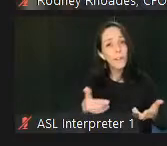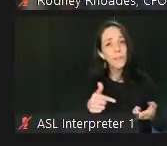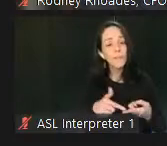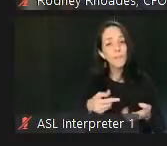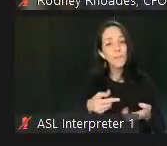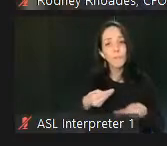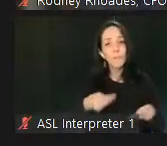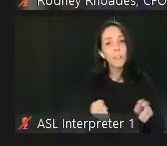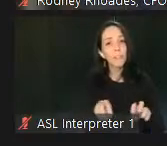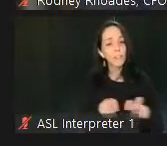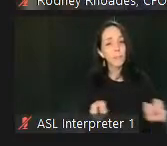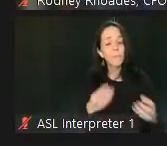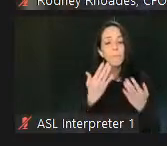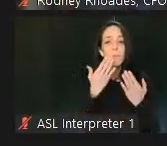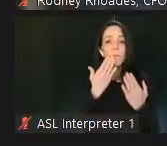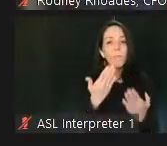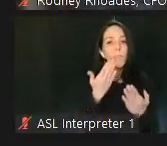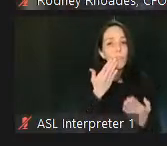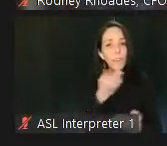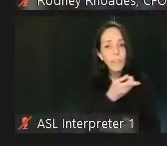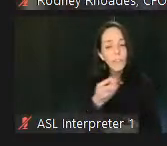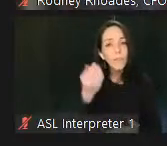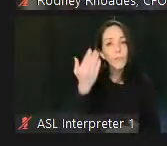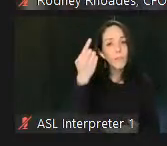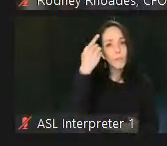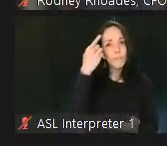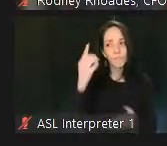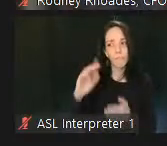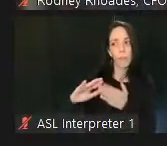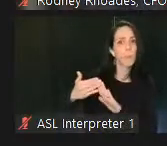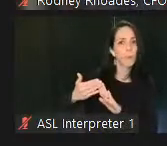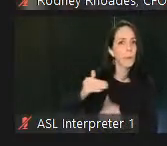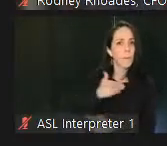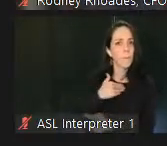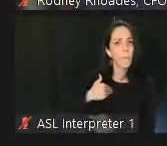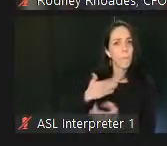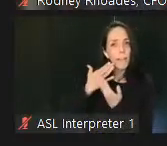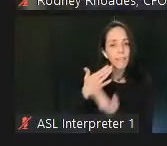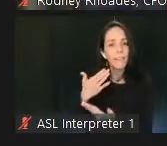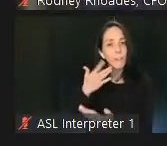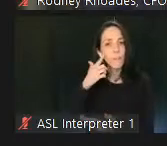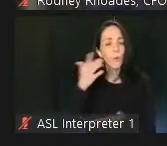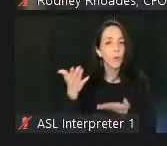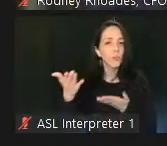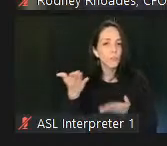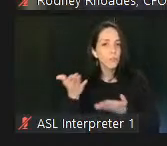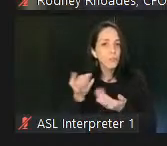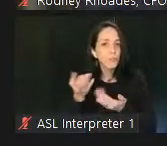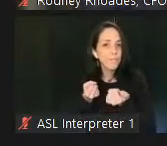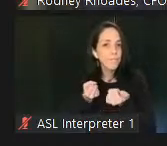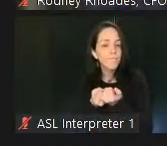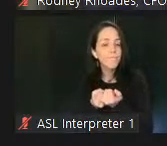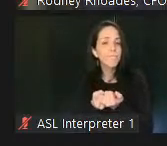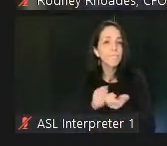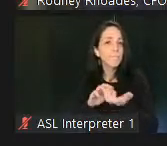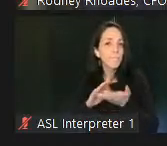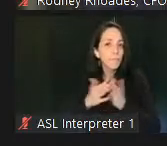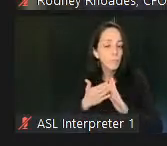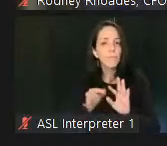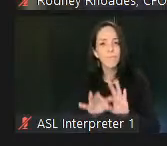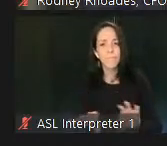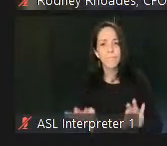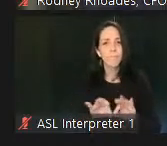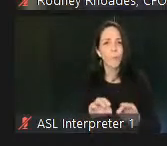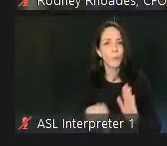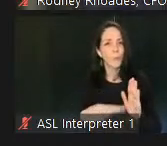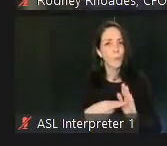and thank you to the community members for serving the community in this important role. And